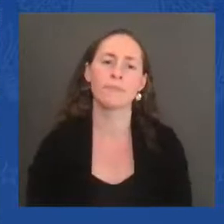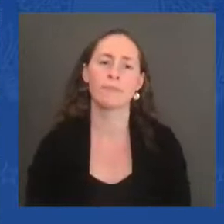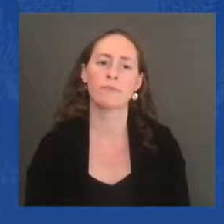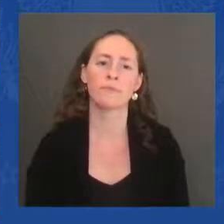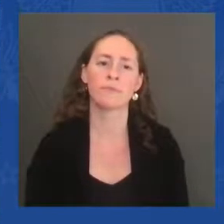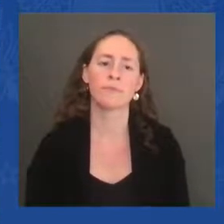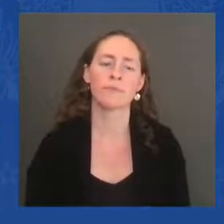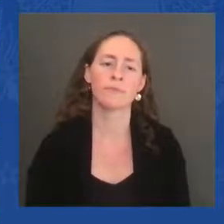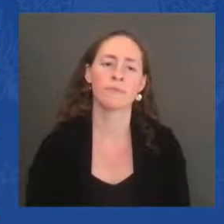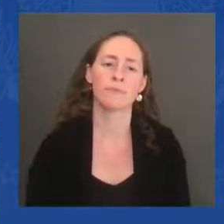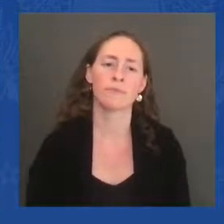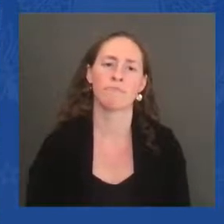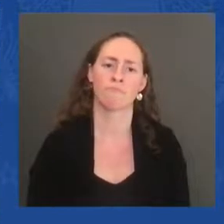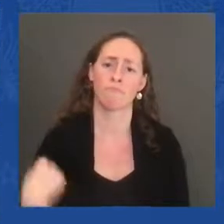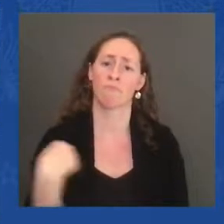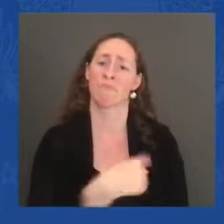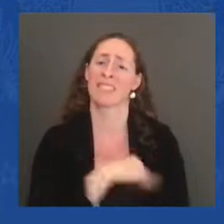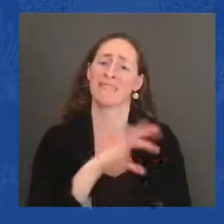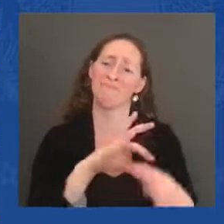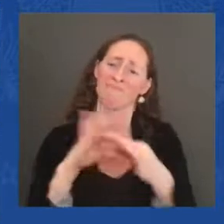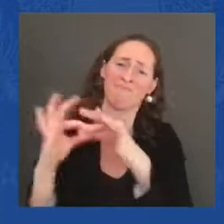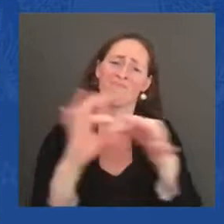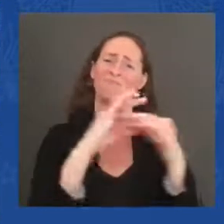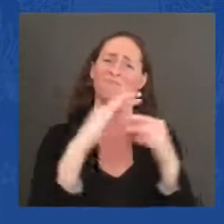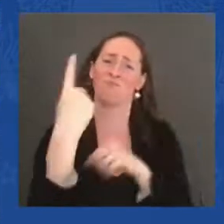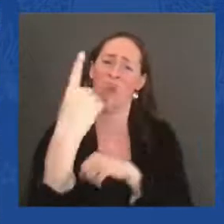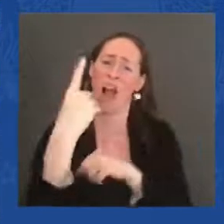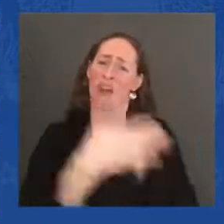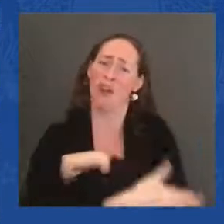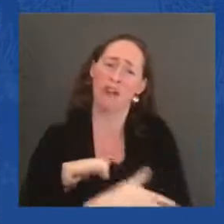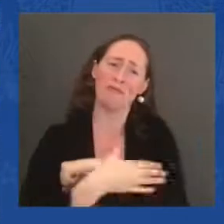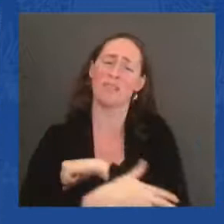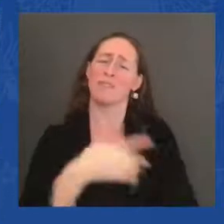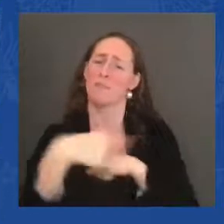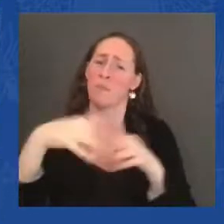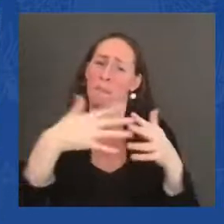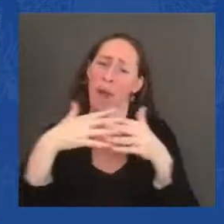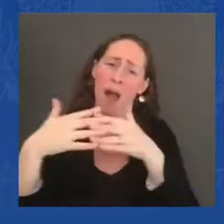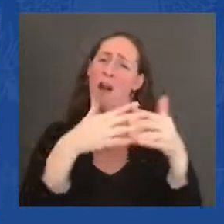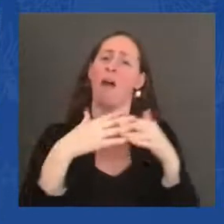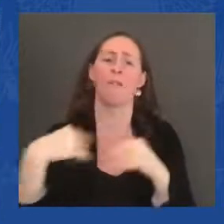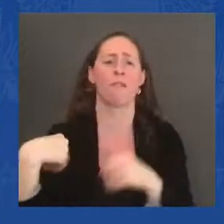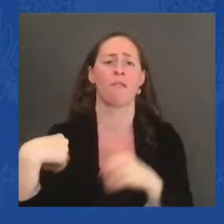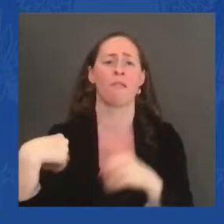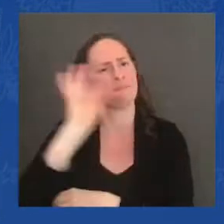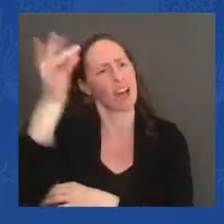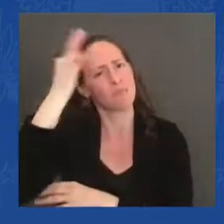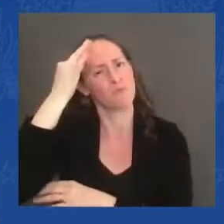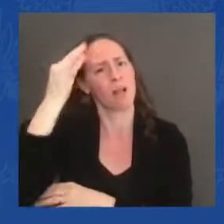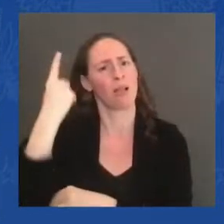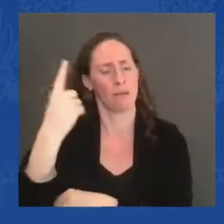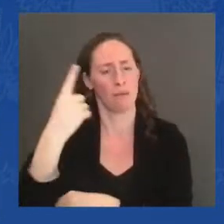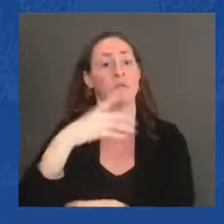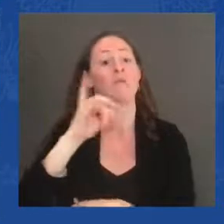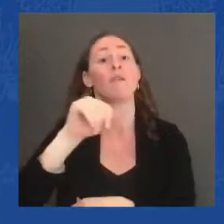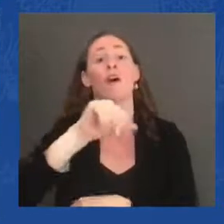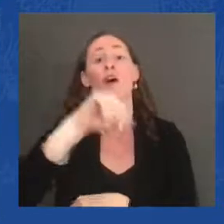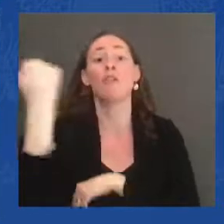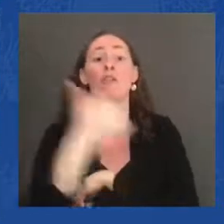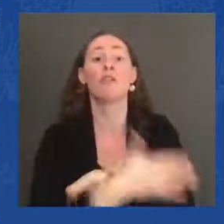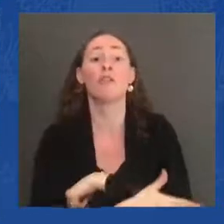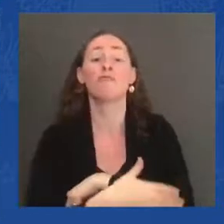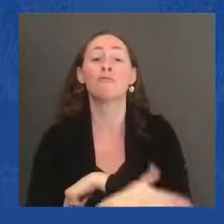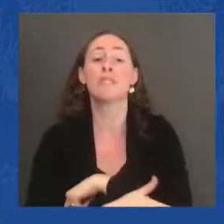of the country was supposed to make up for what the other parts of the country didn't have. And so, we need to do more. We've asked